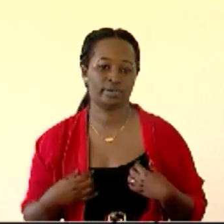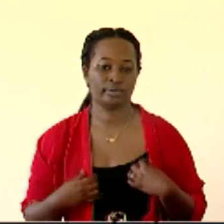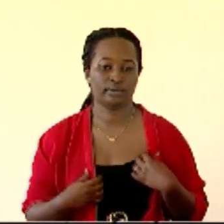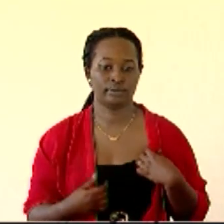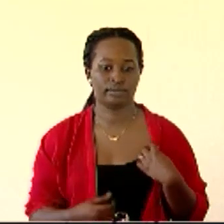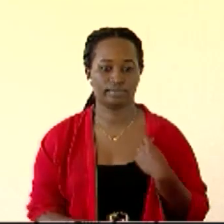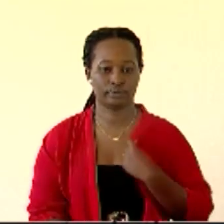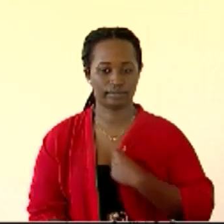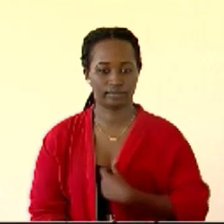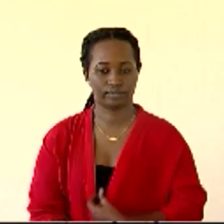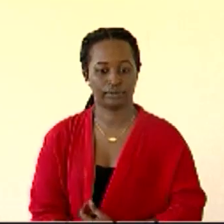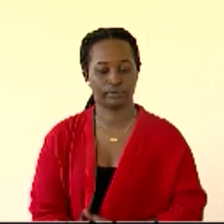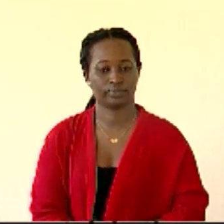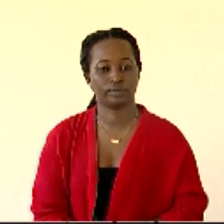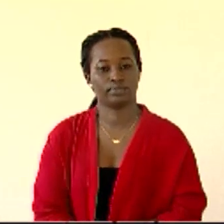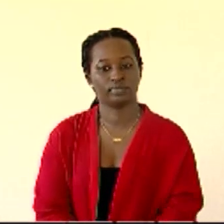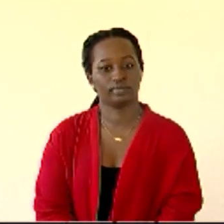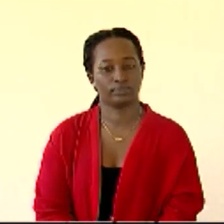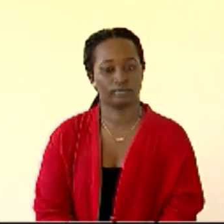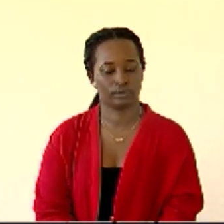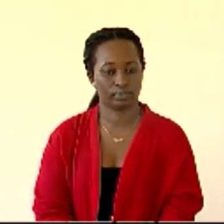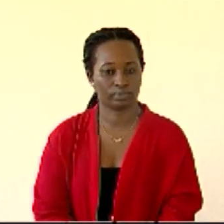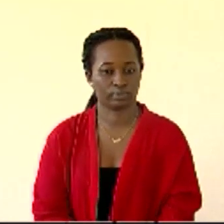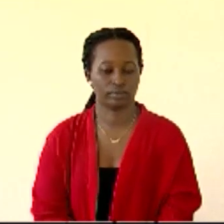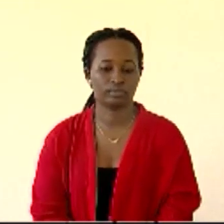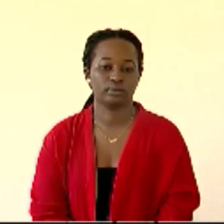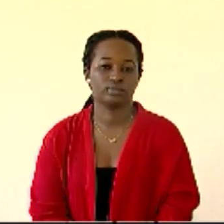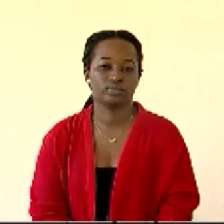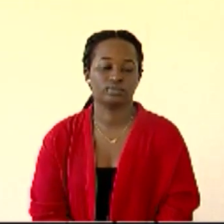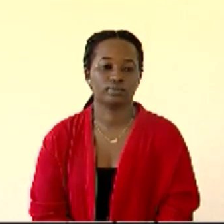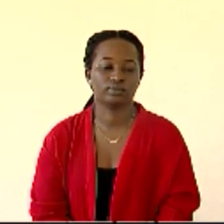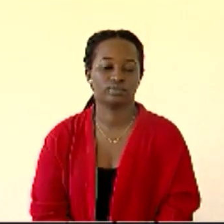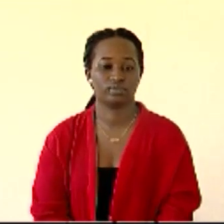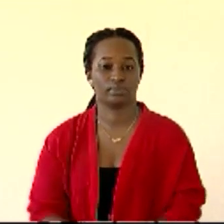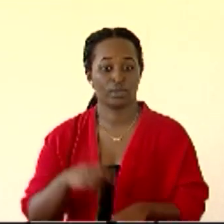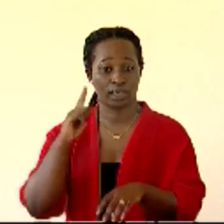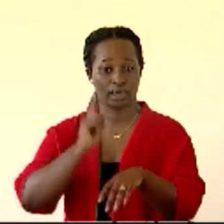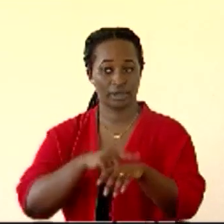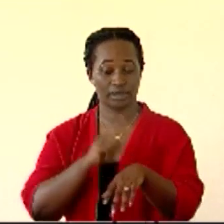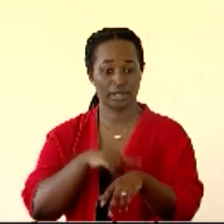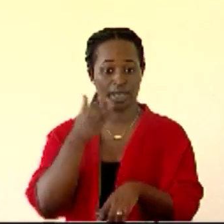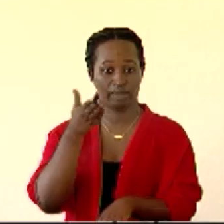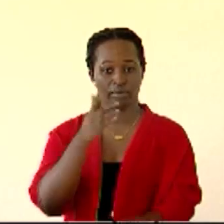into a mixture of alcohols B and C. So in presence of lithium aluminum